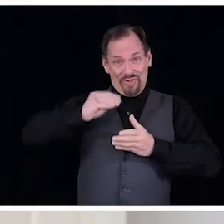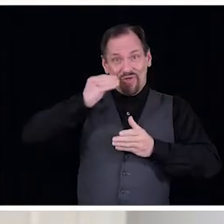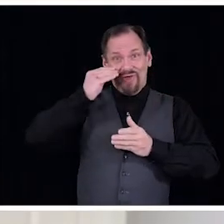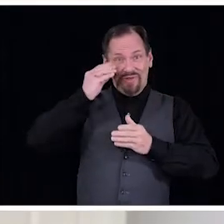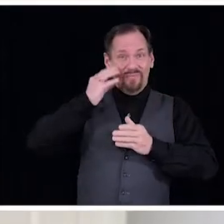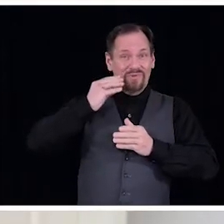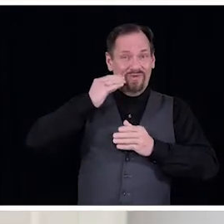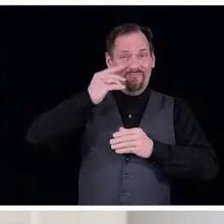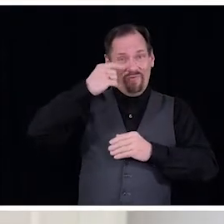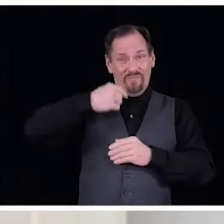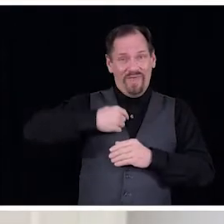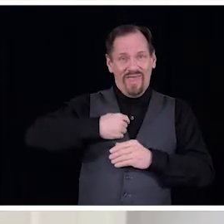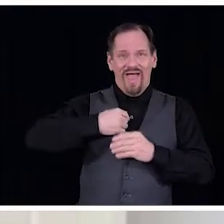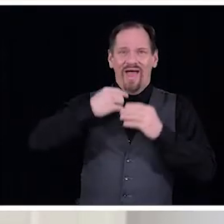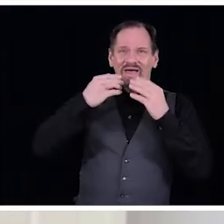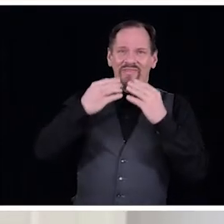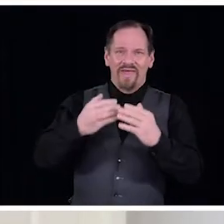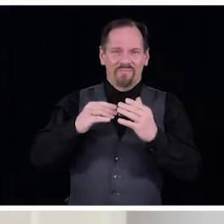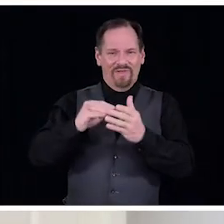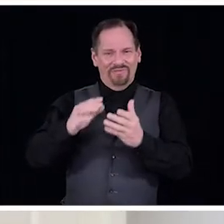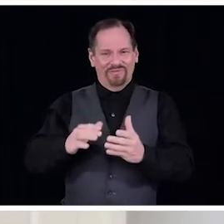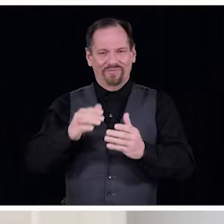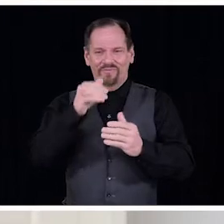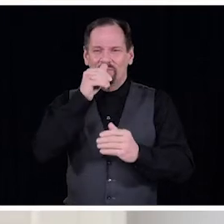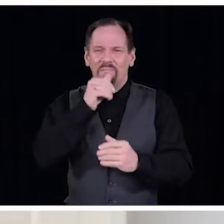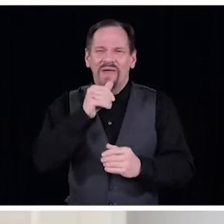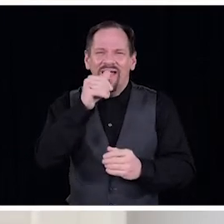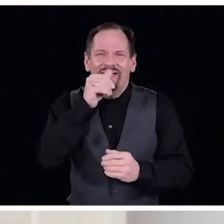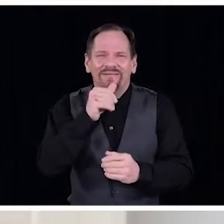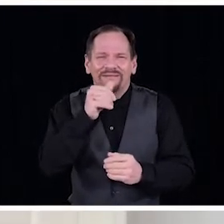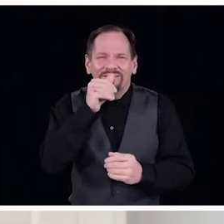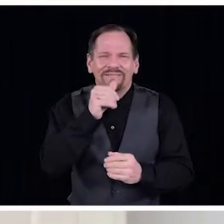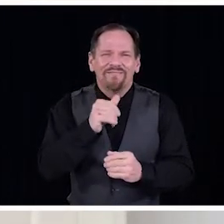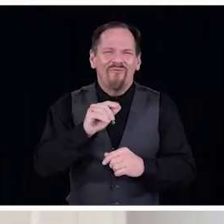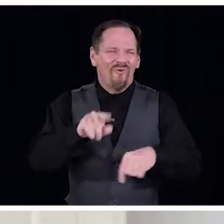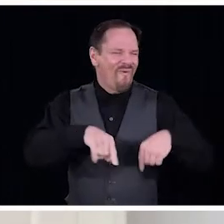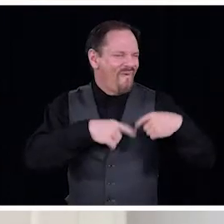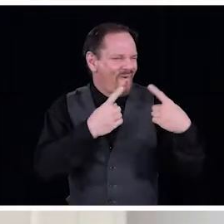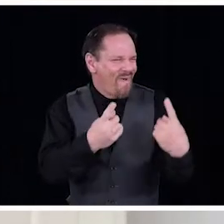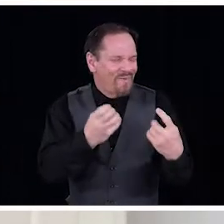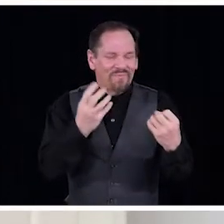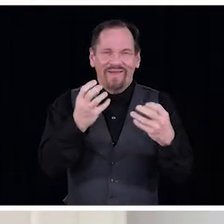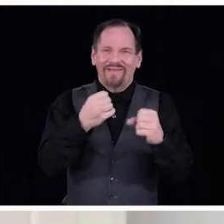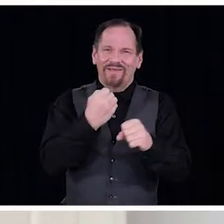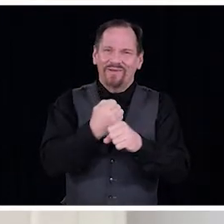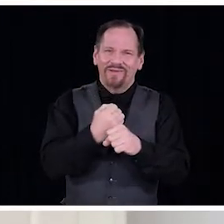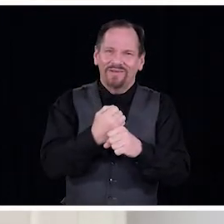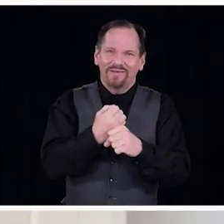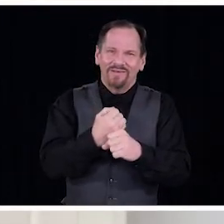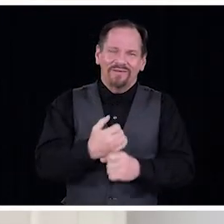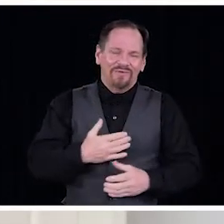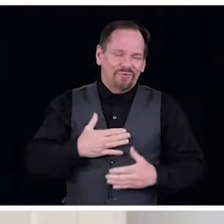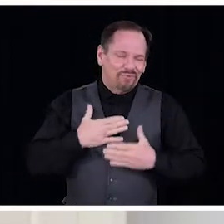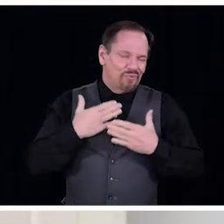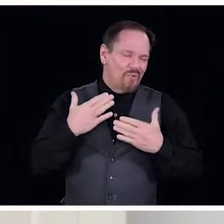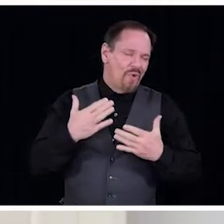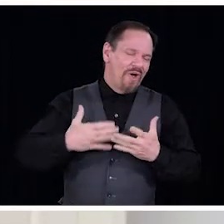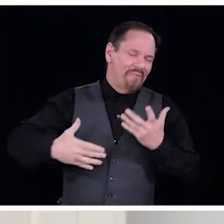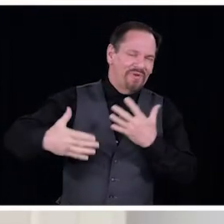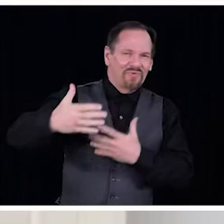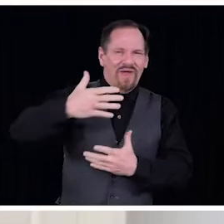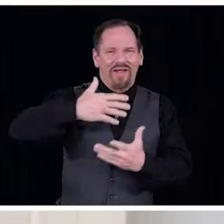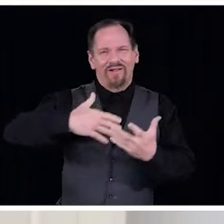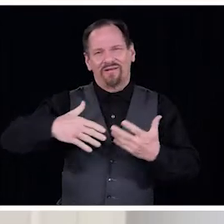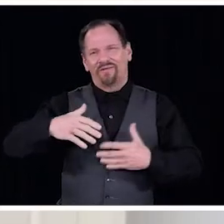many students for their patience and forbearance over these many years. I should add that it has been a joy to be surrounded by colleagues of